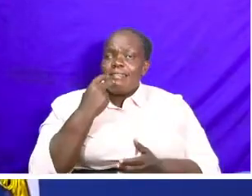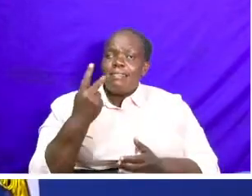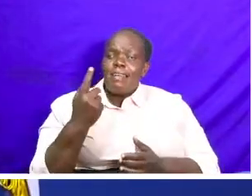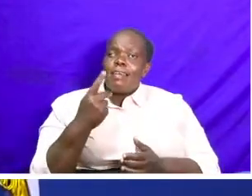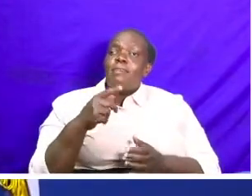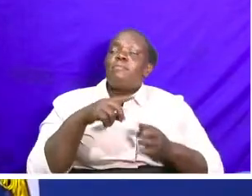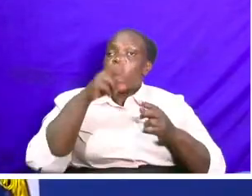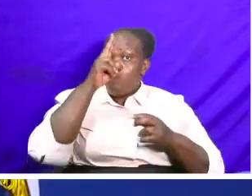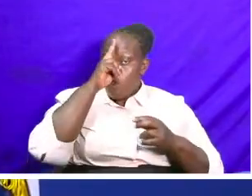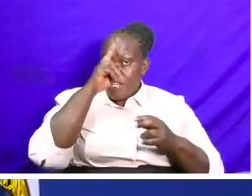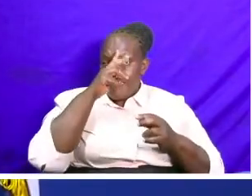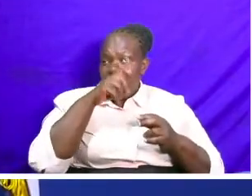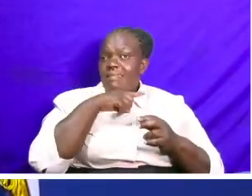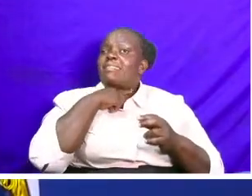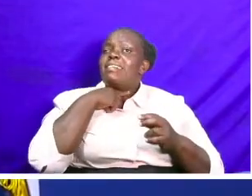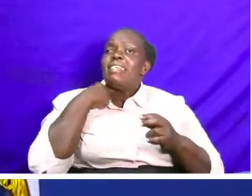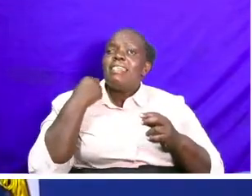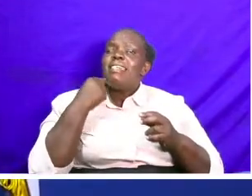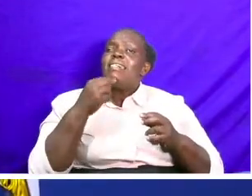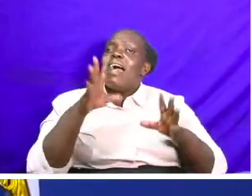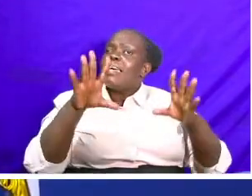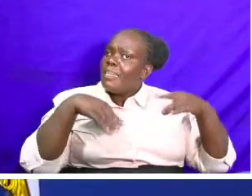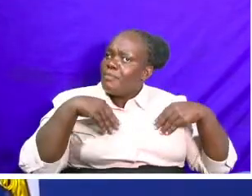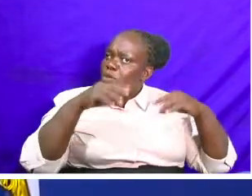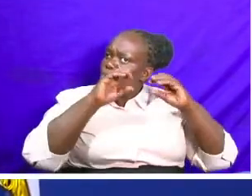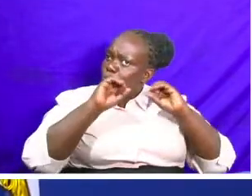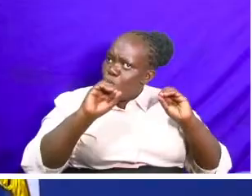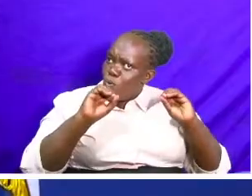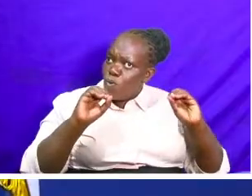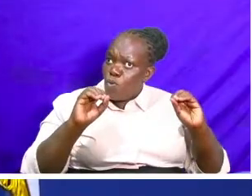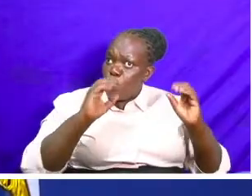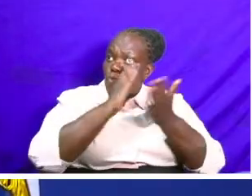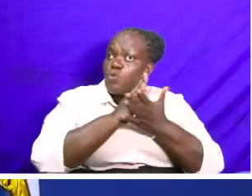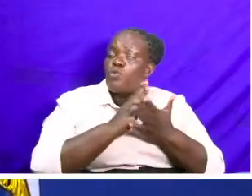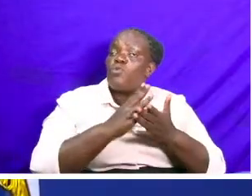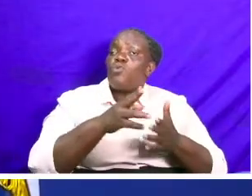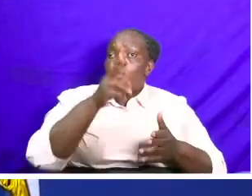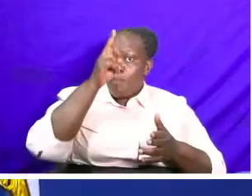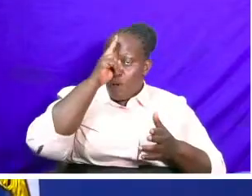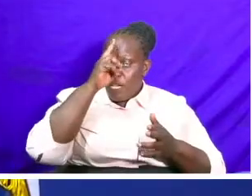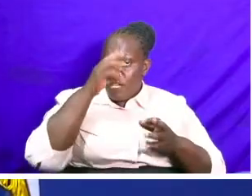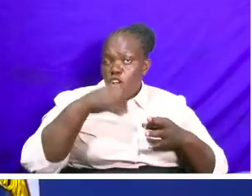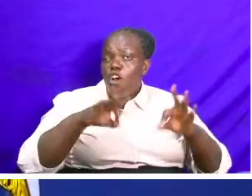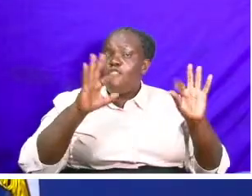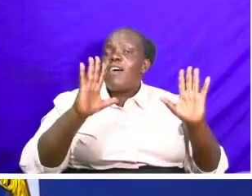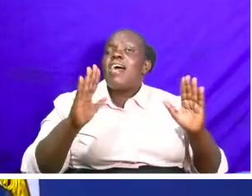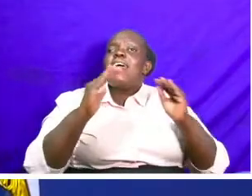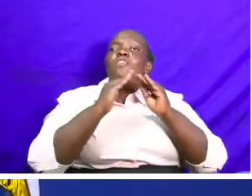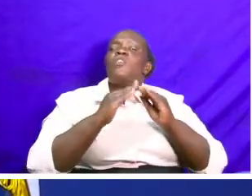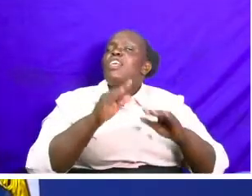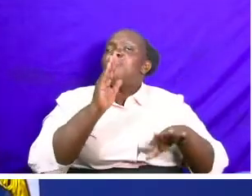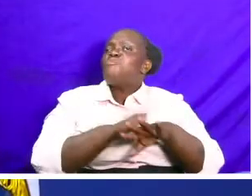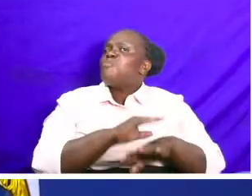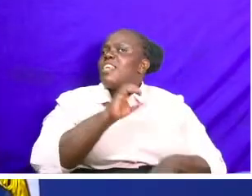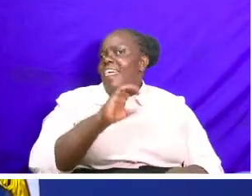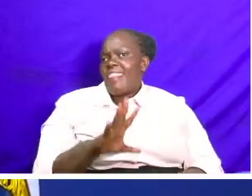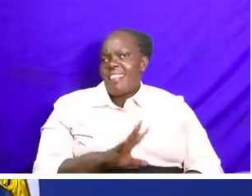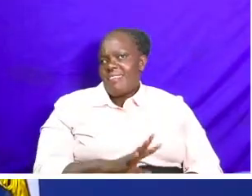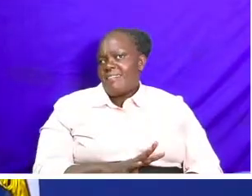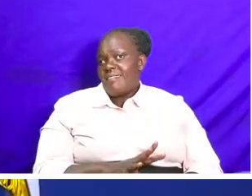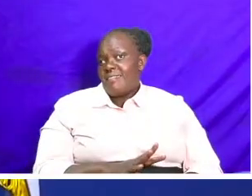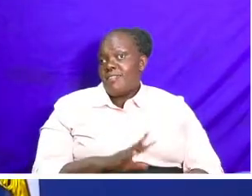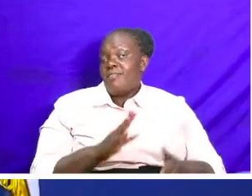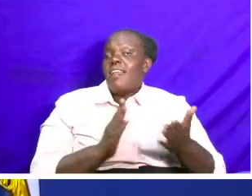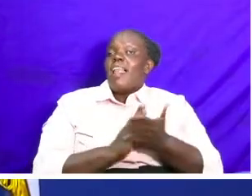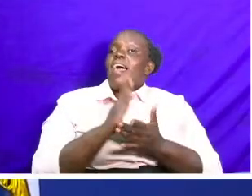police brutality is unacceptable. However, attacking police officers is equally intolerable.